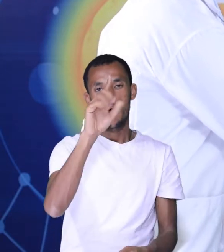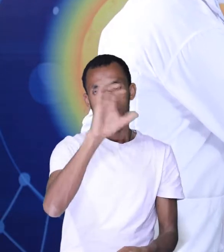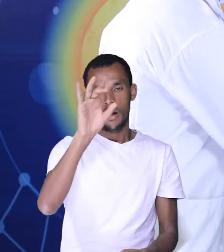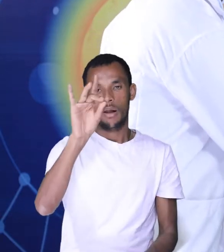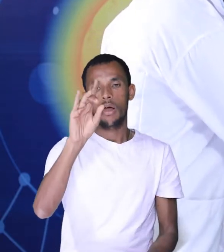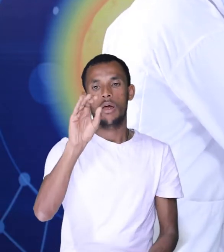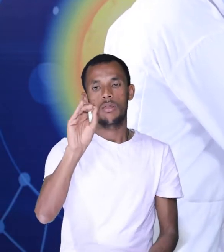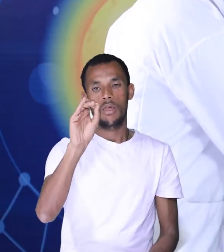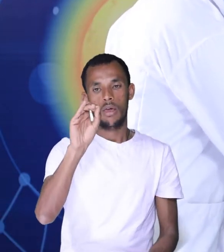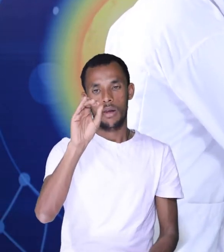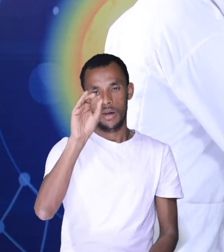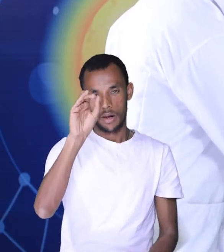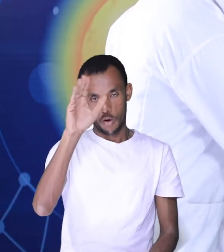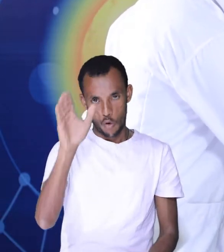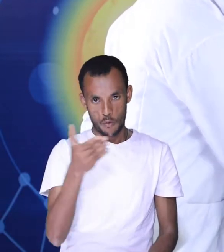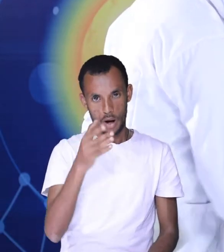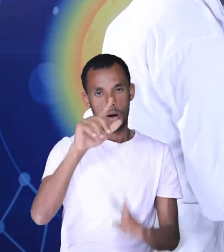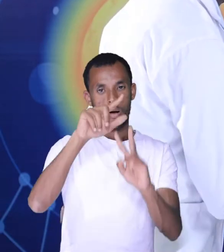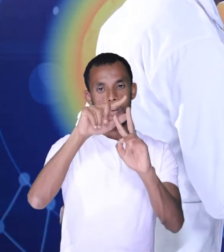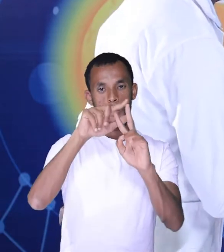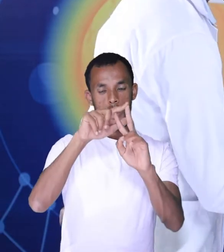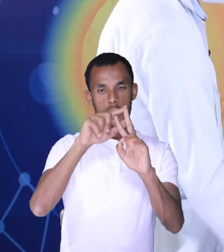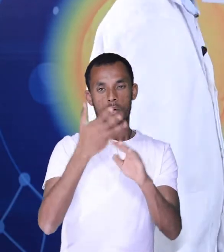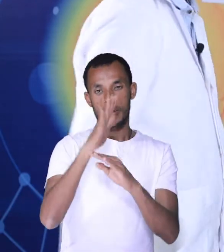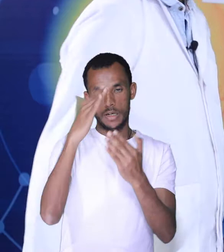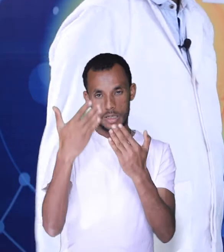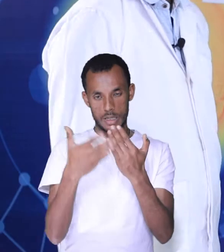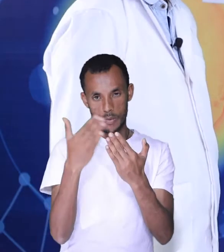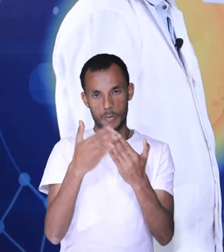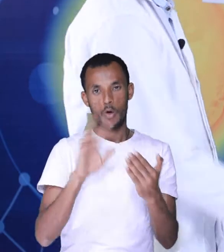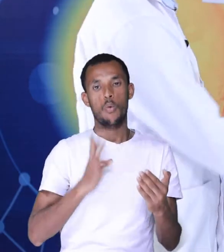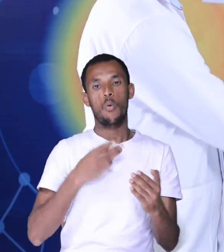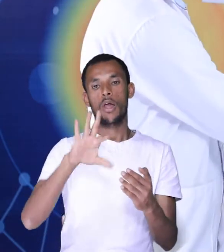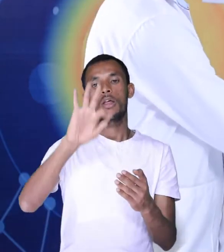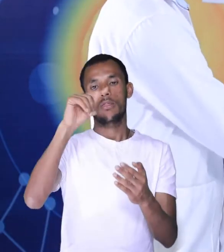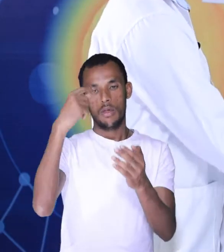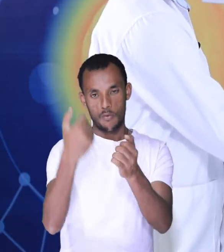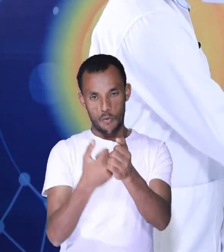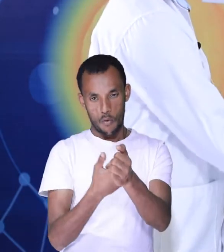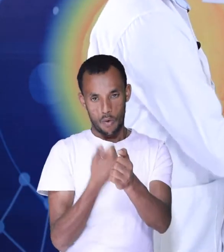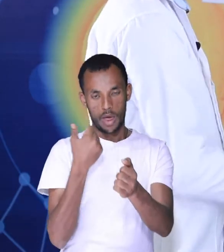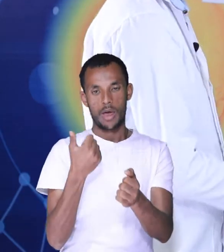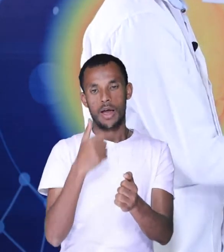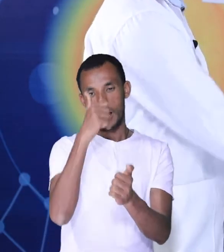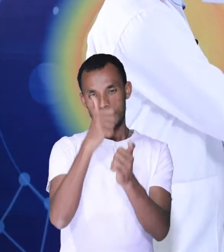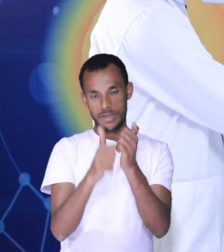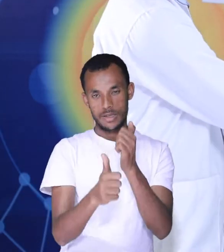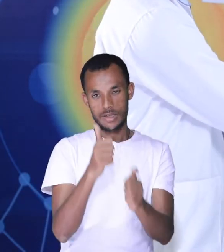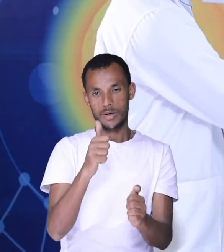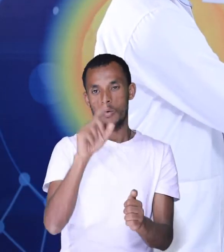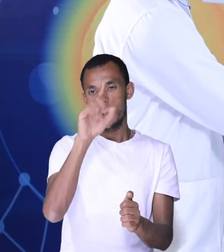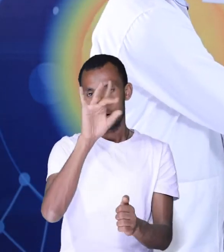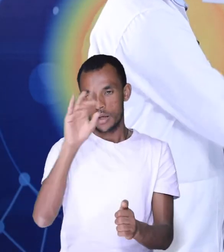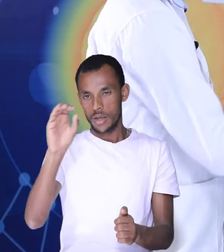180 degree over pi. So after simplification, we'll get the following one. We can cancel this.